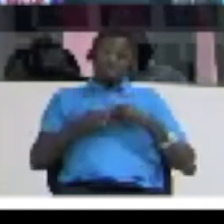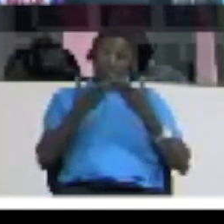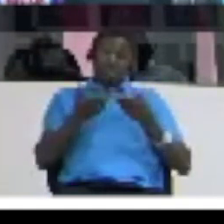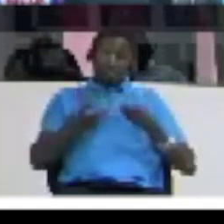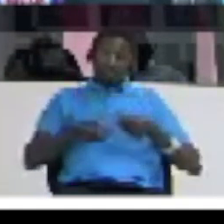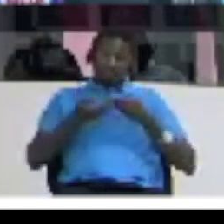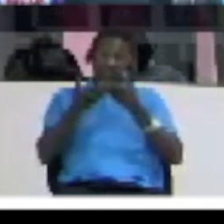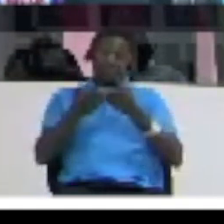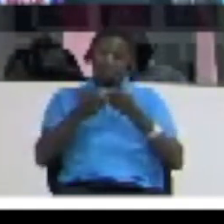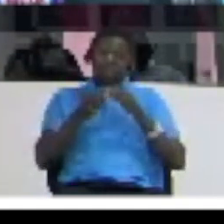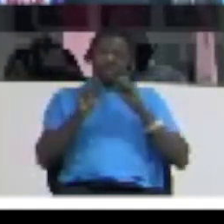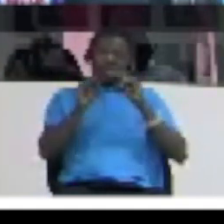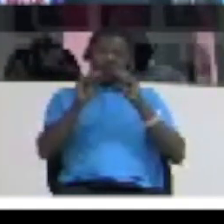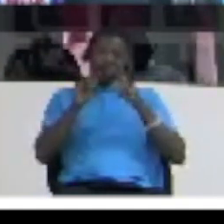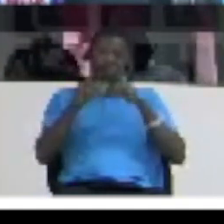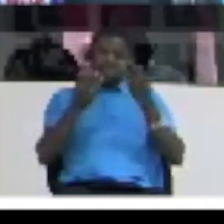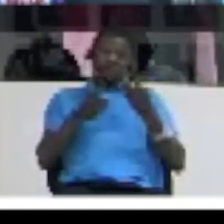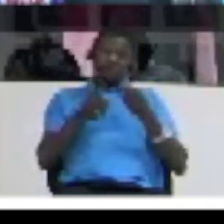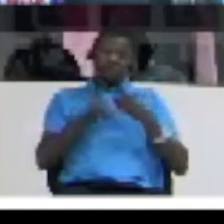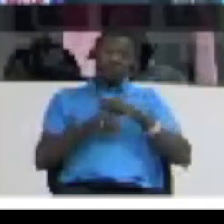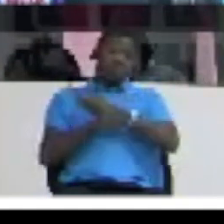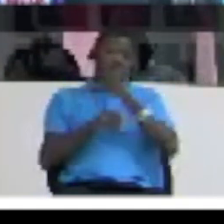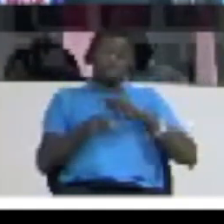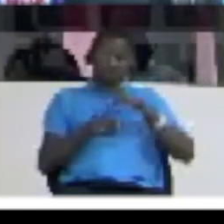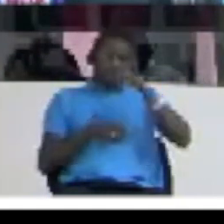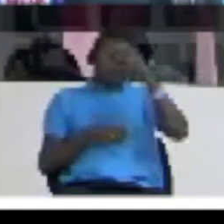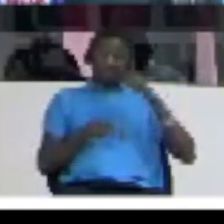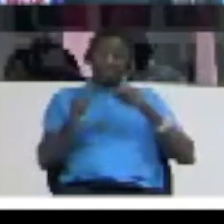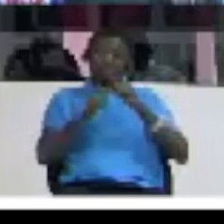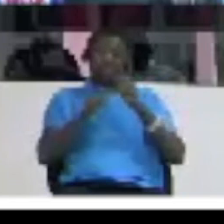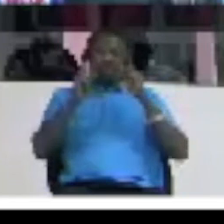education and scholarship, and we all longed for a better life.